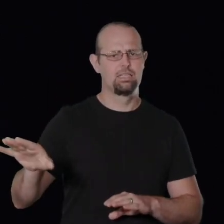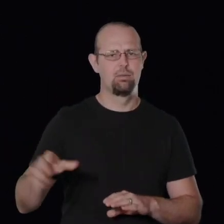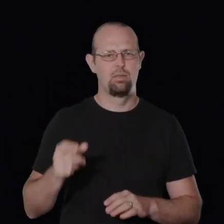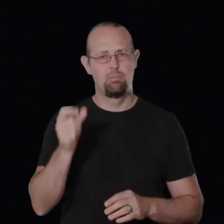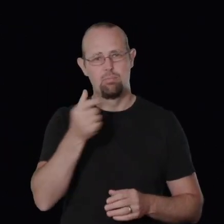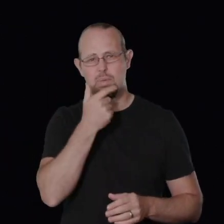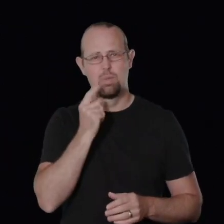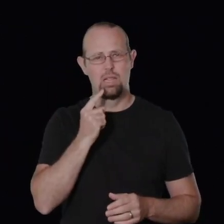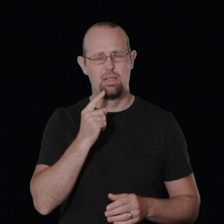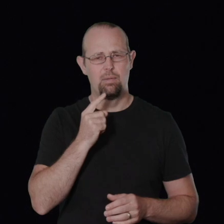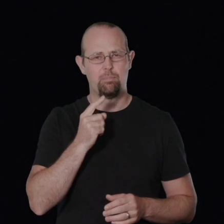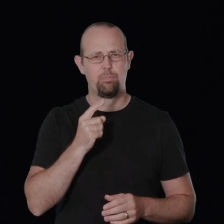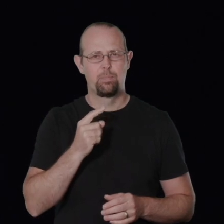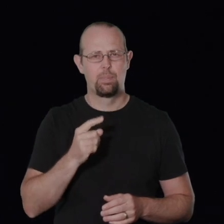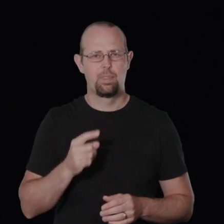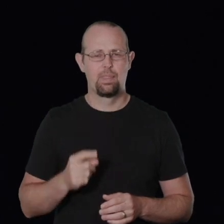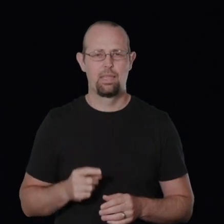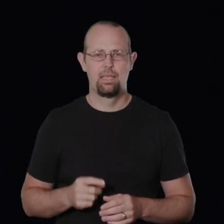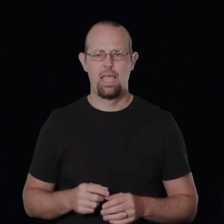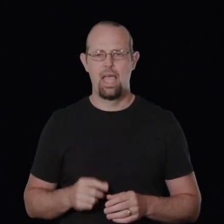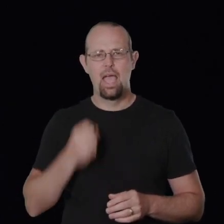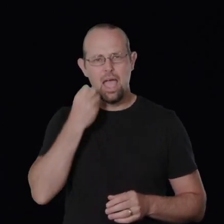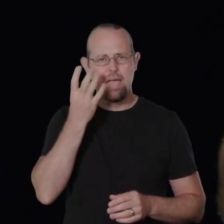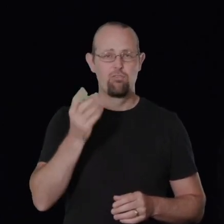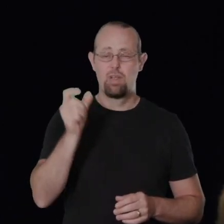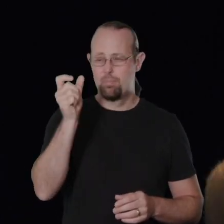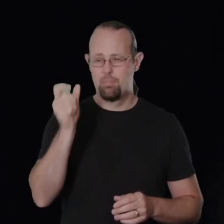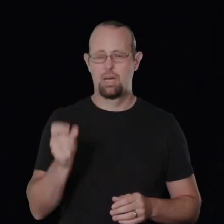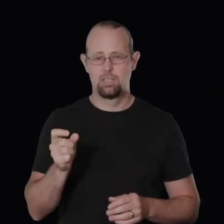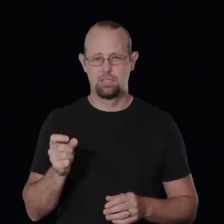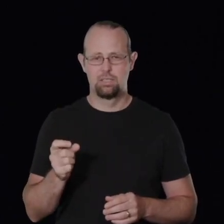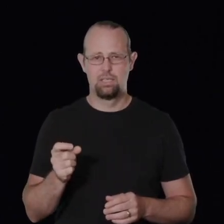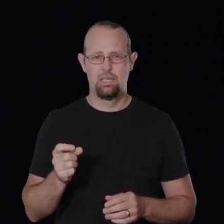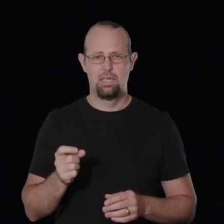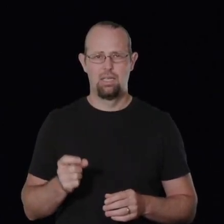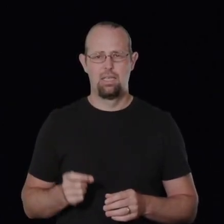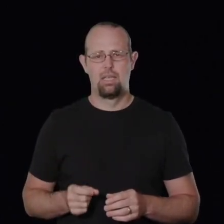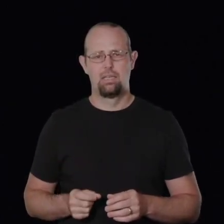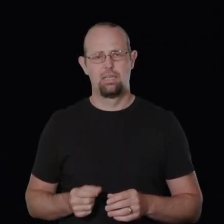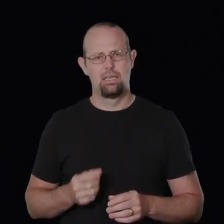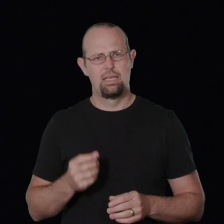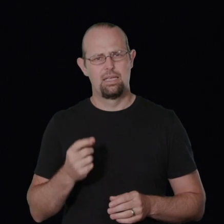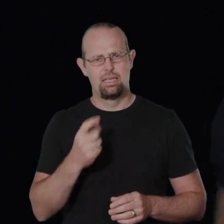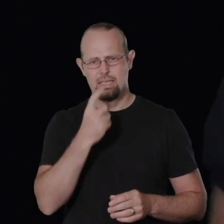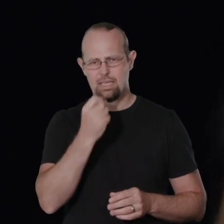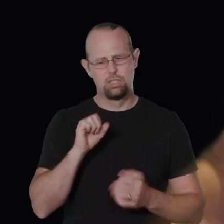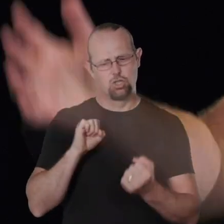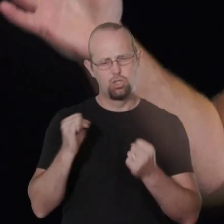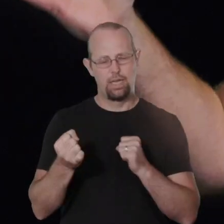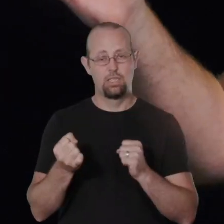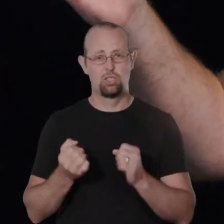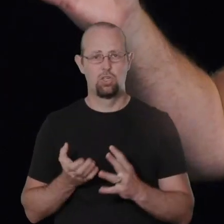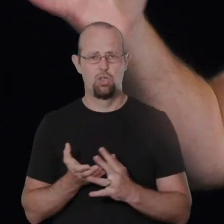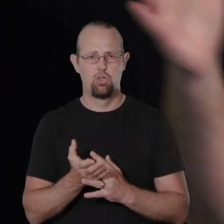hardened, most angriest person against God. The word of God can soften, melt, and change